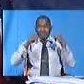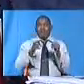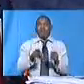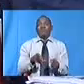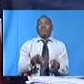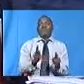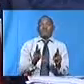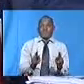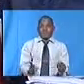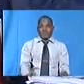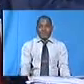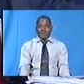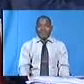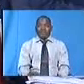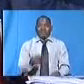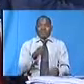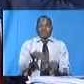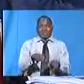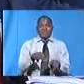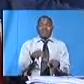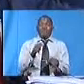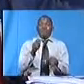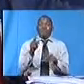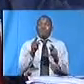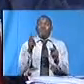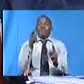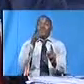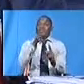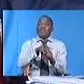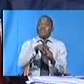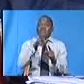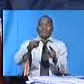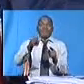to dismiss it wholly.